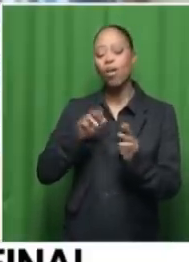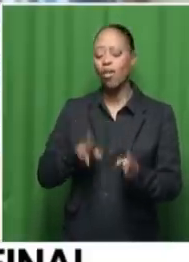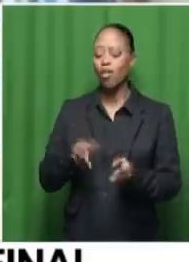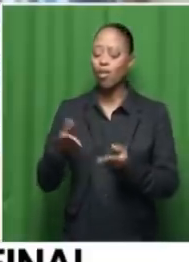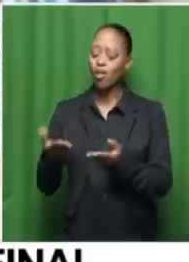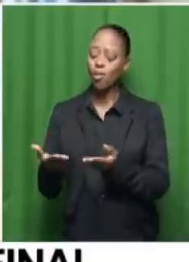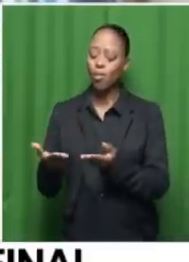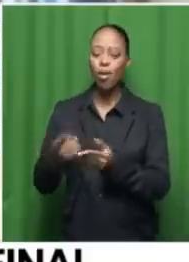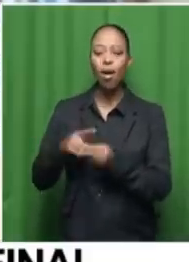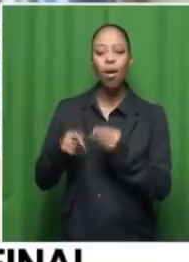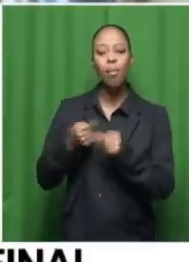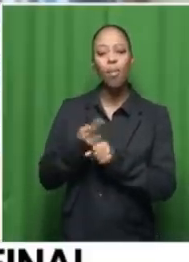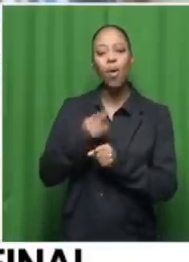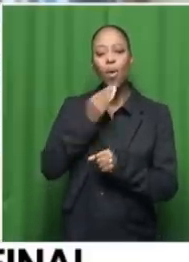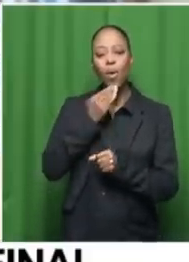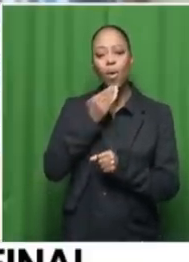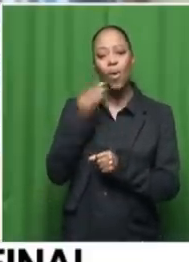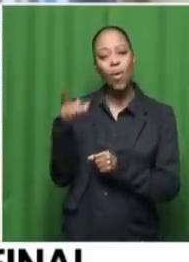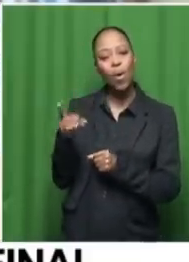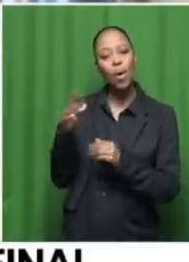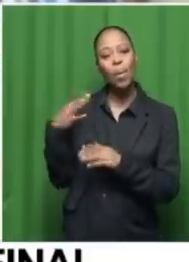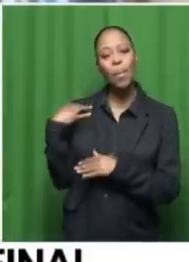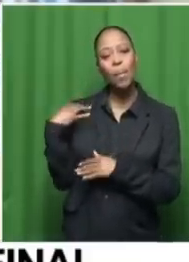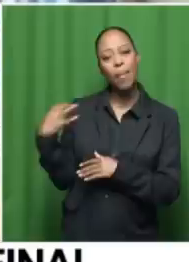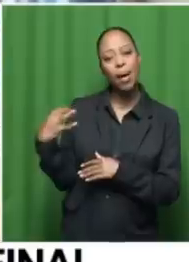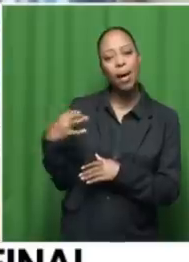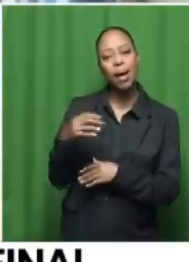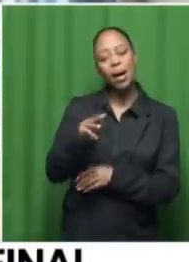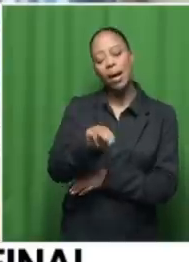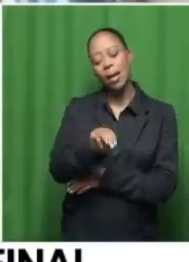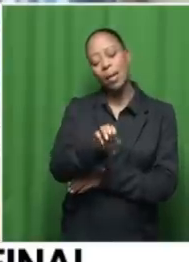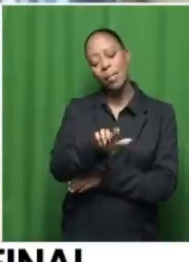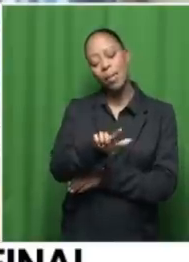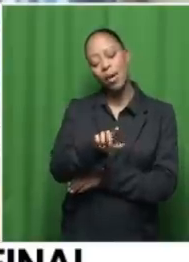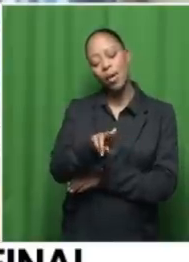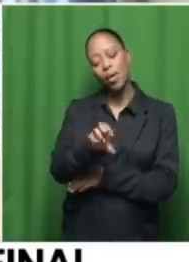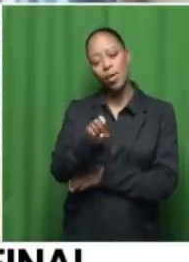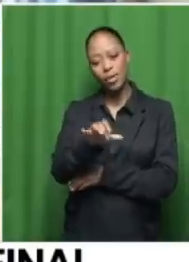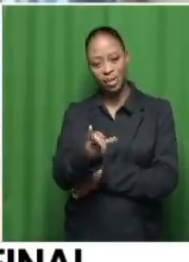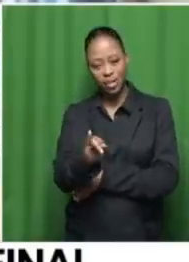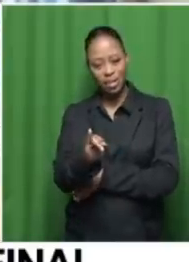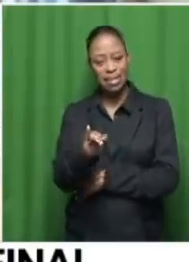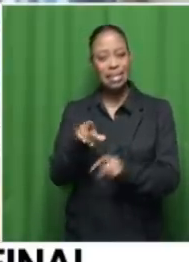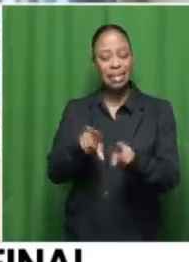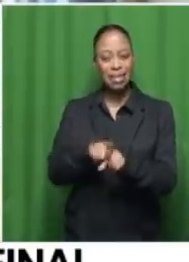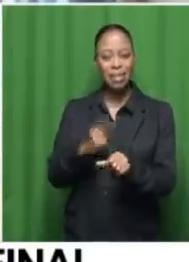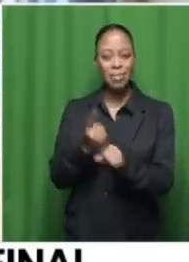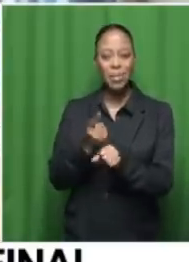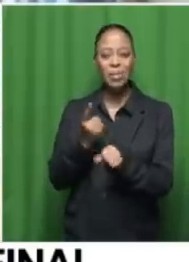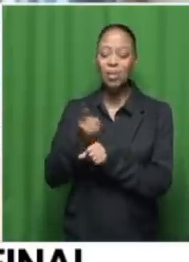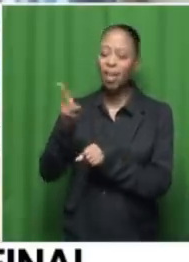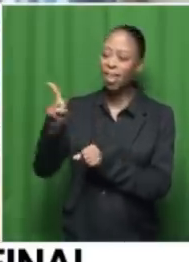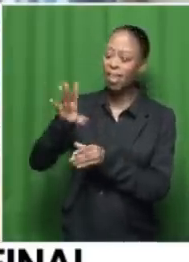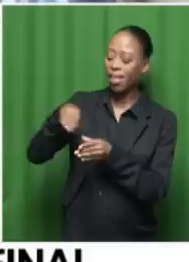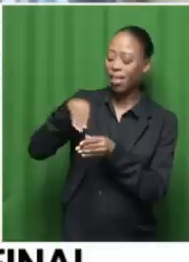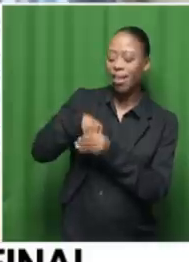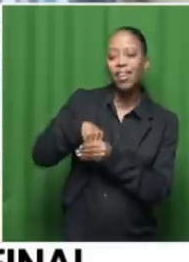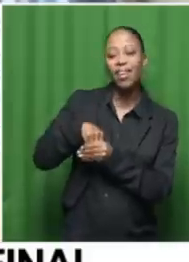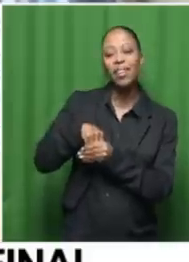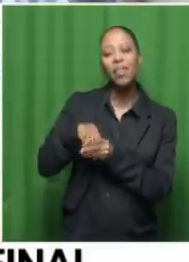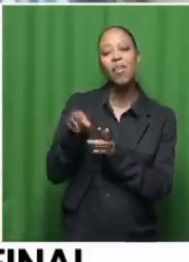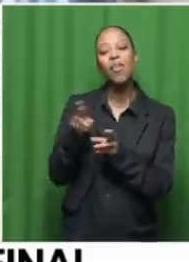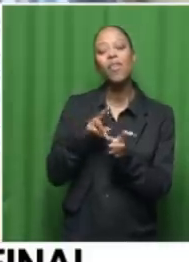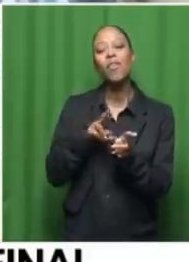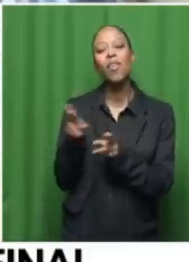recommendations about the fate of former Cabinet Minister Malusi Gigaba, had also included a